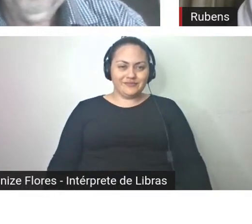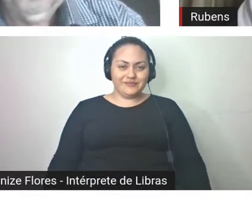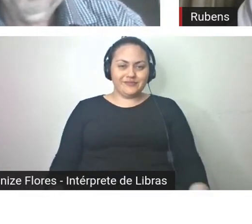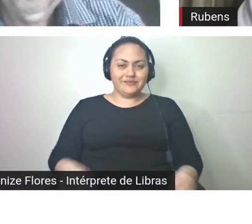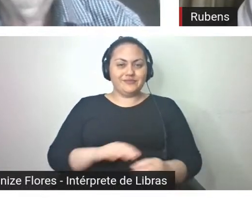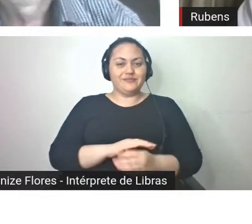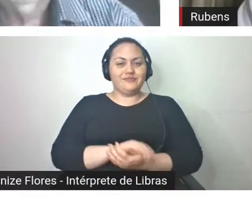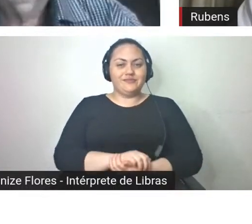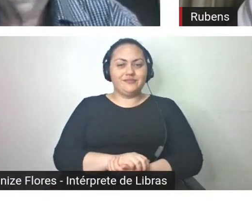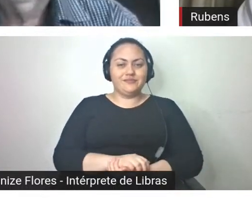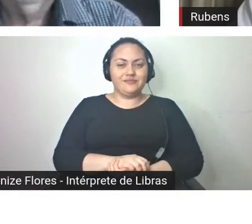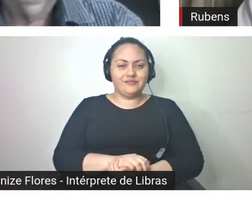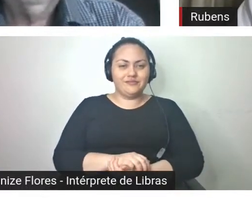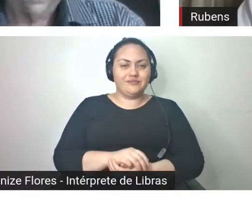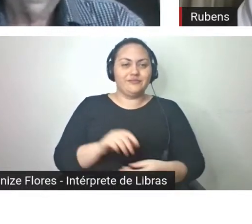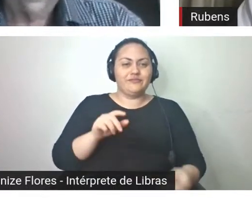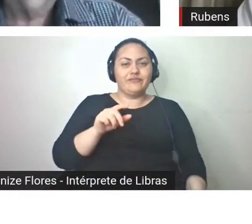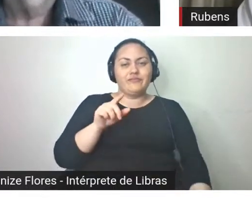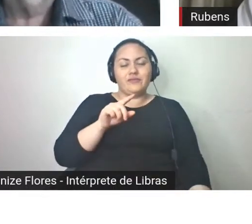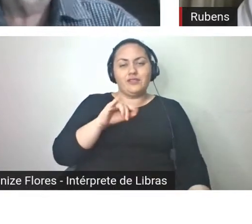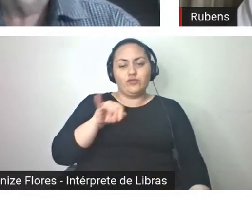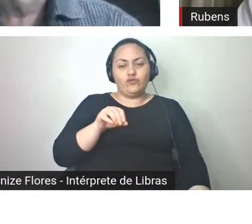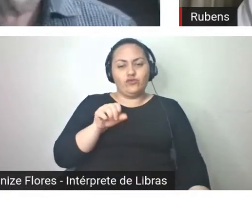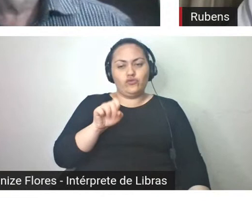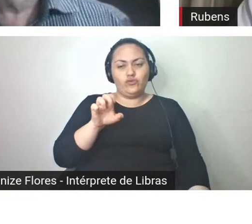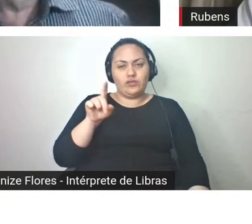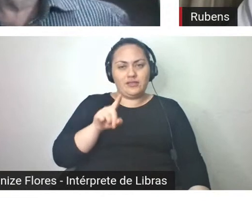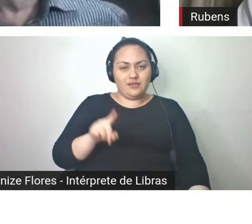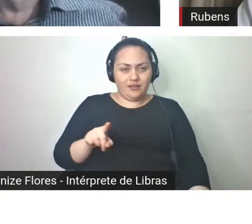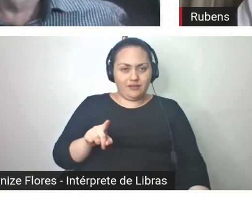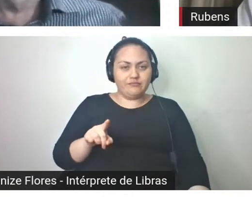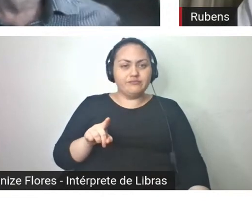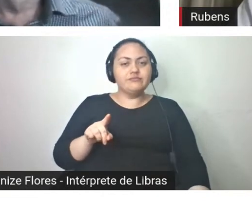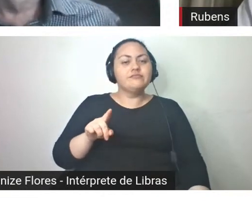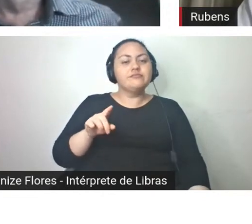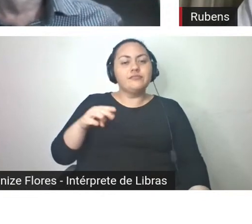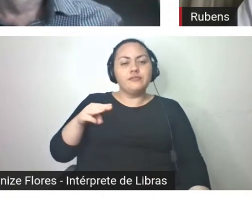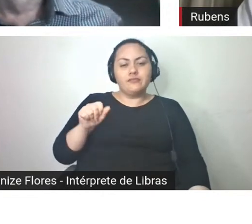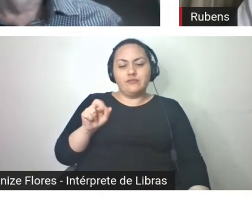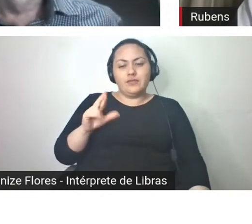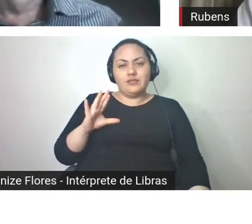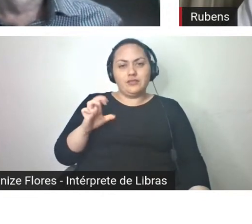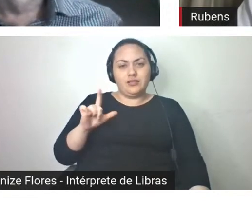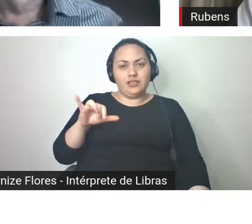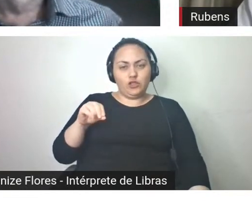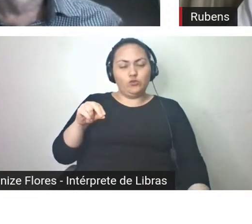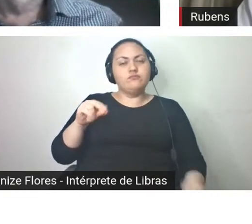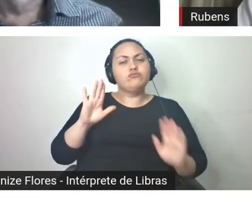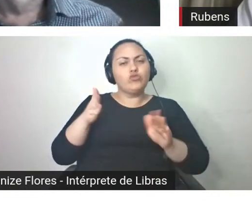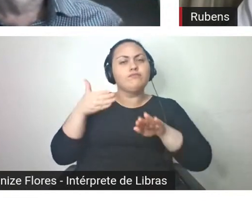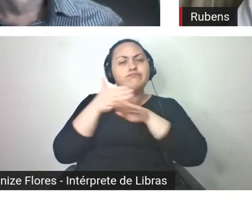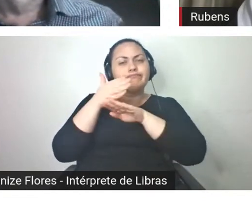José Marcelino tem atuado em diferentes audiências públicas no Congresso Nacional.